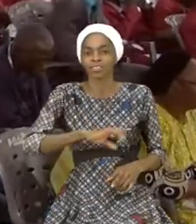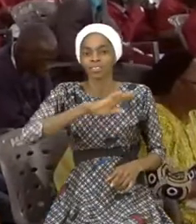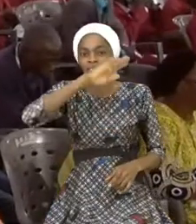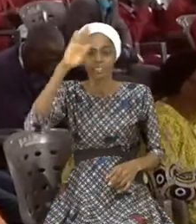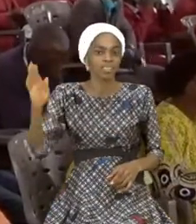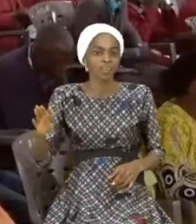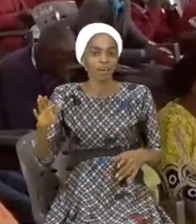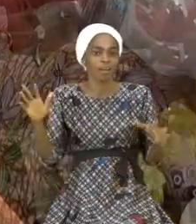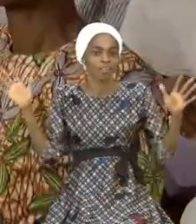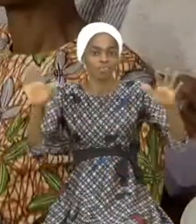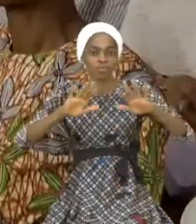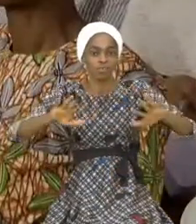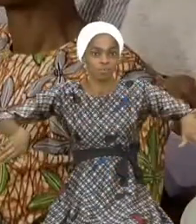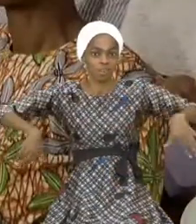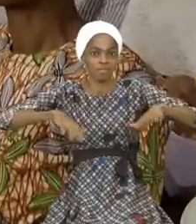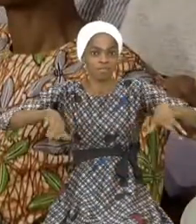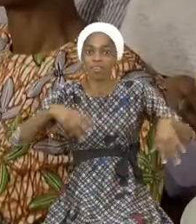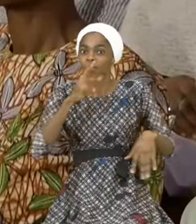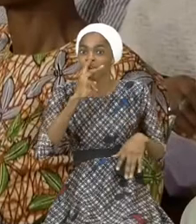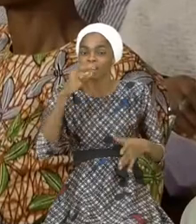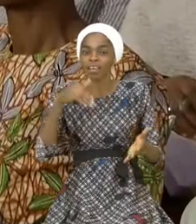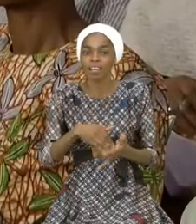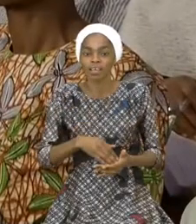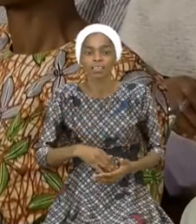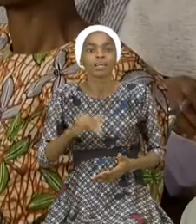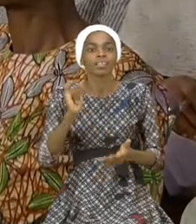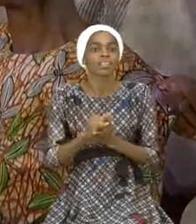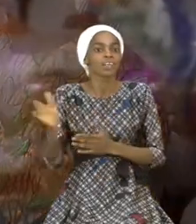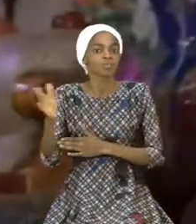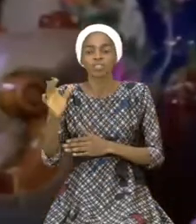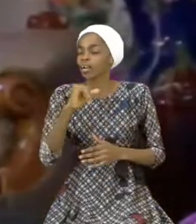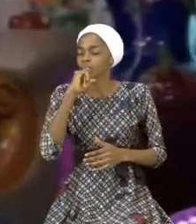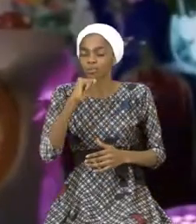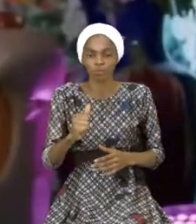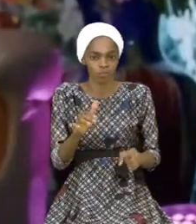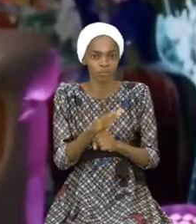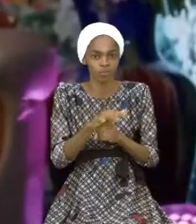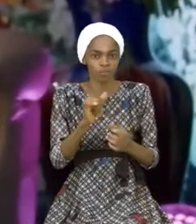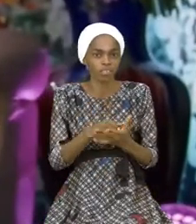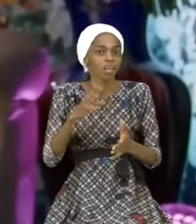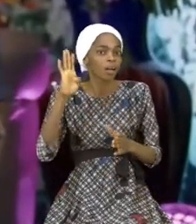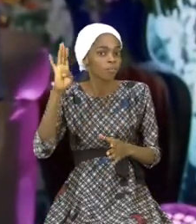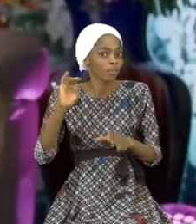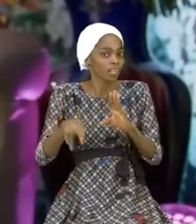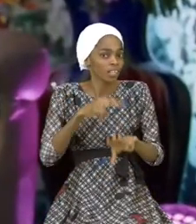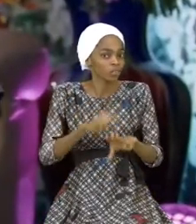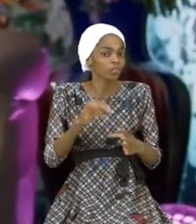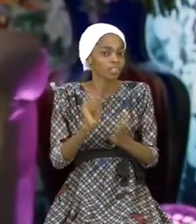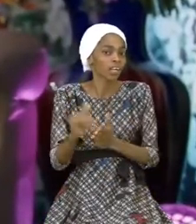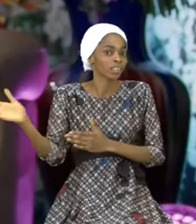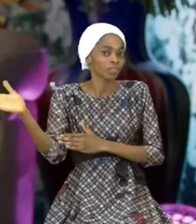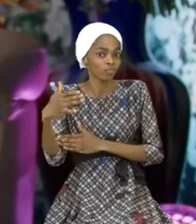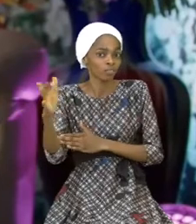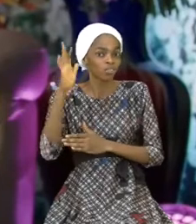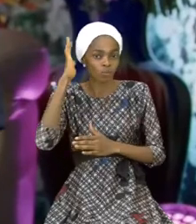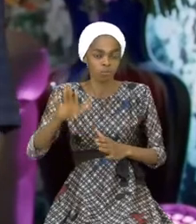fulfill that vow. Why? By nature, that fish will swim. It's